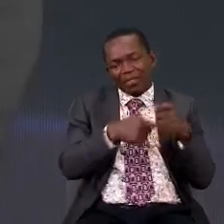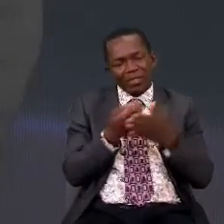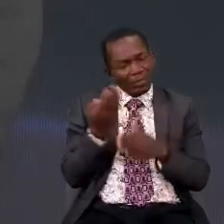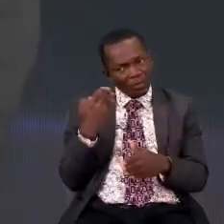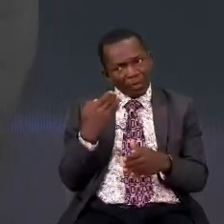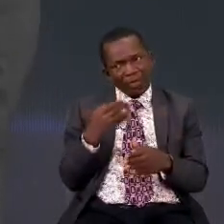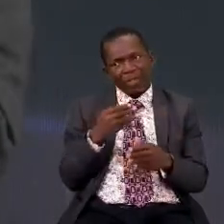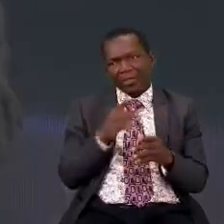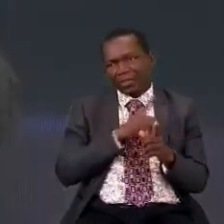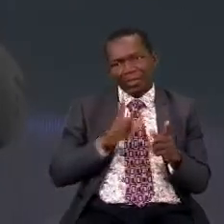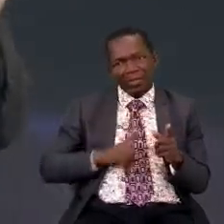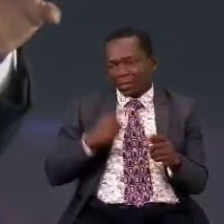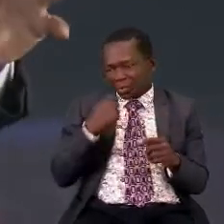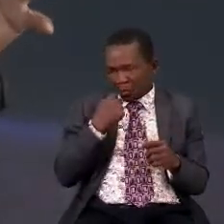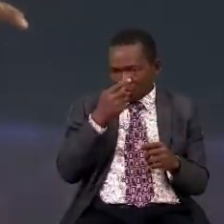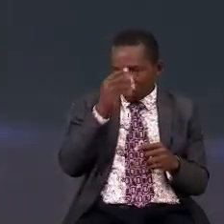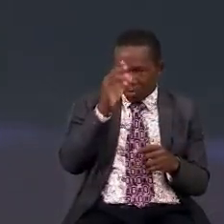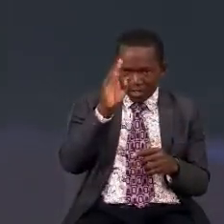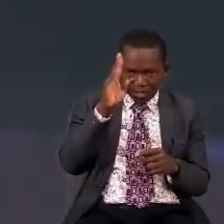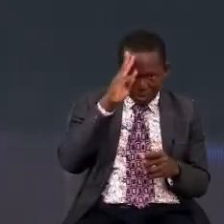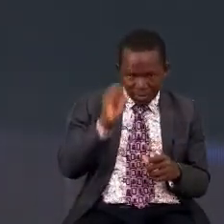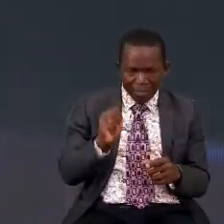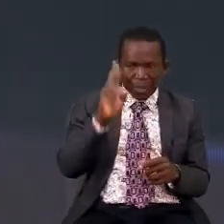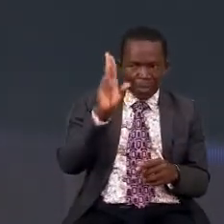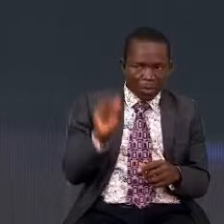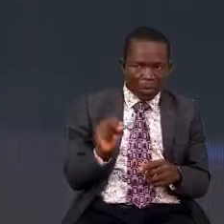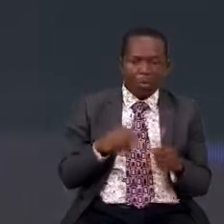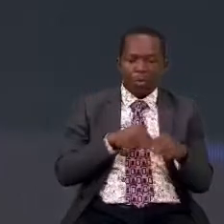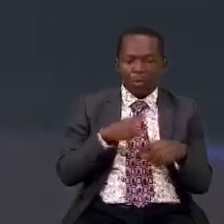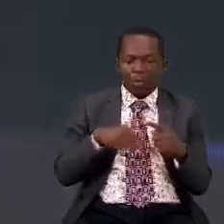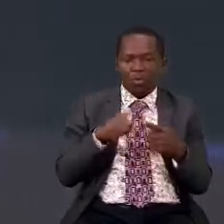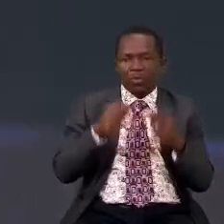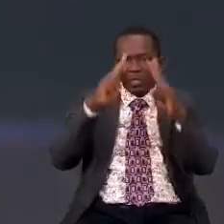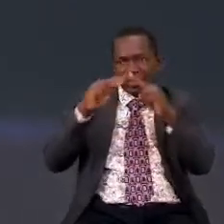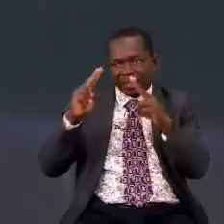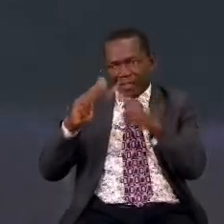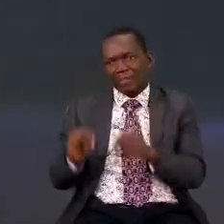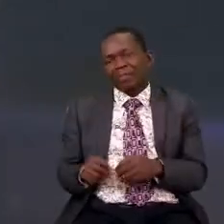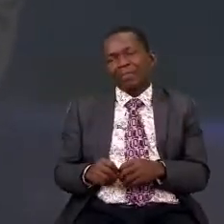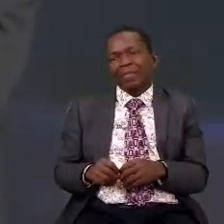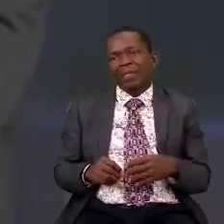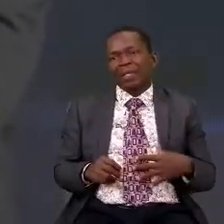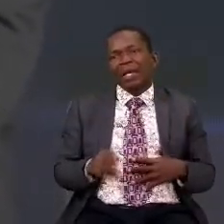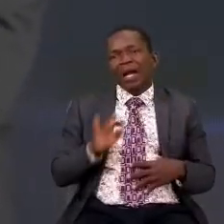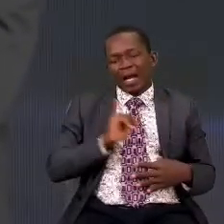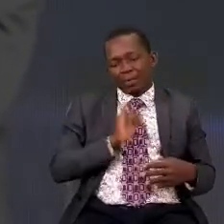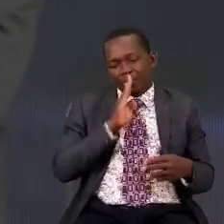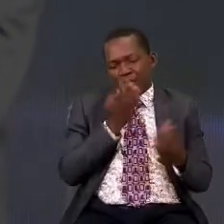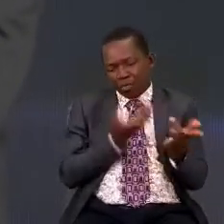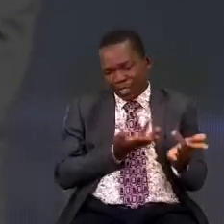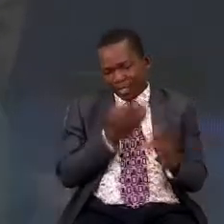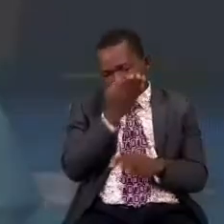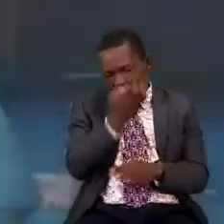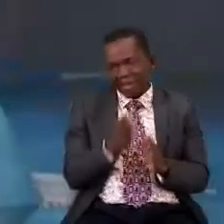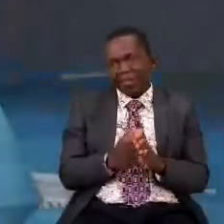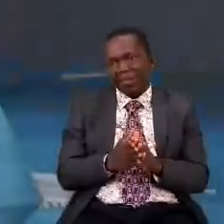be watching. And be waiting in prayer, and be waiting in supplication, and be waiting in